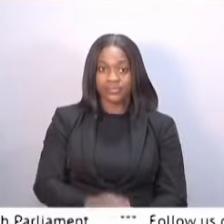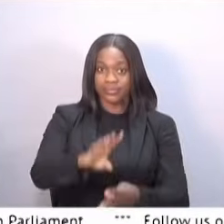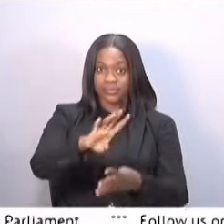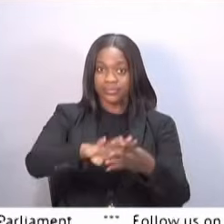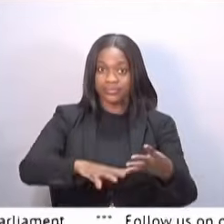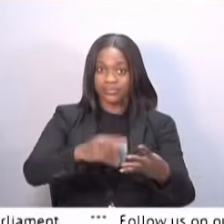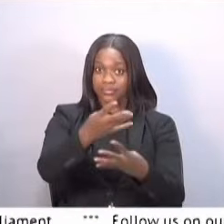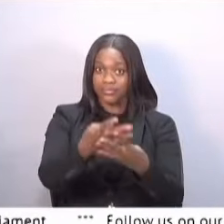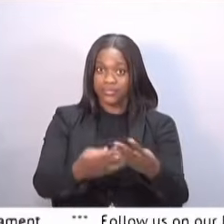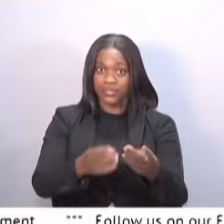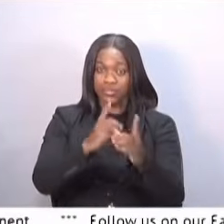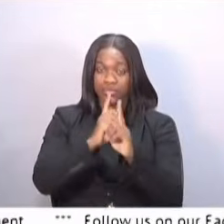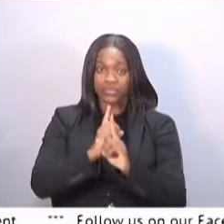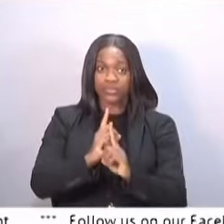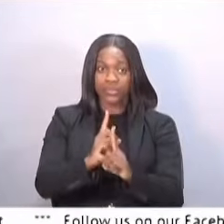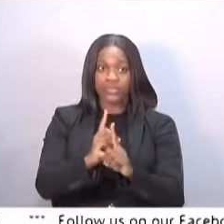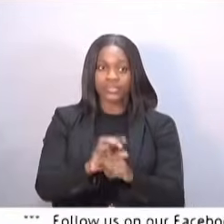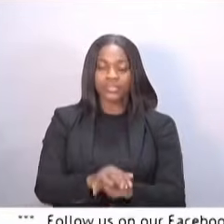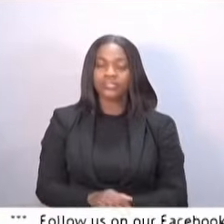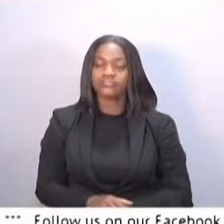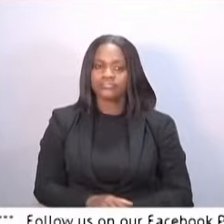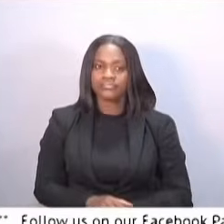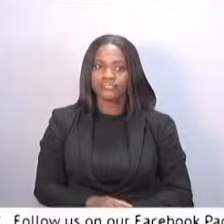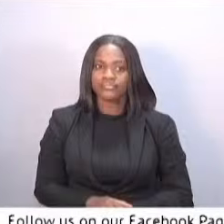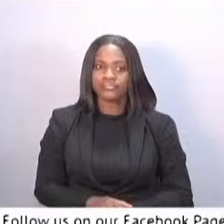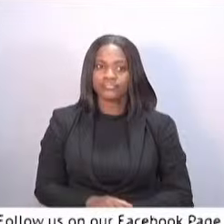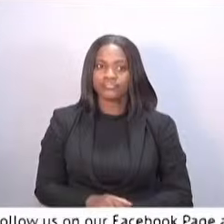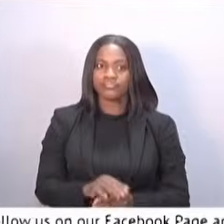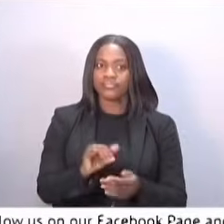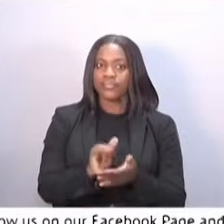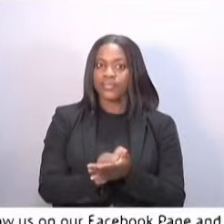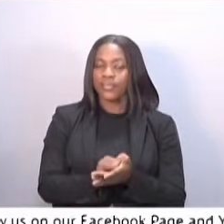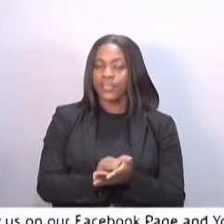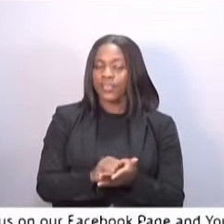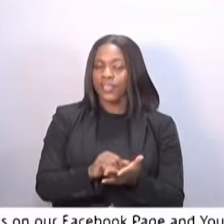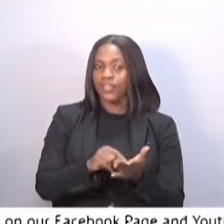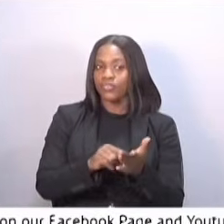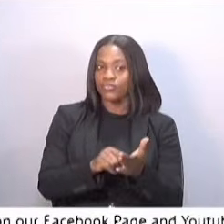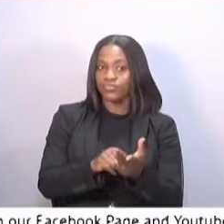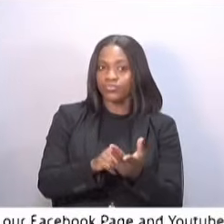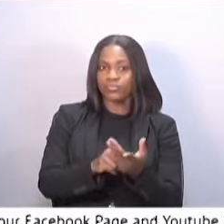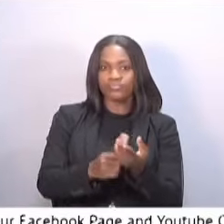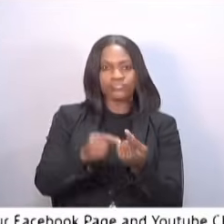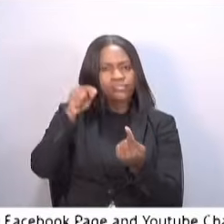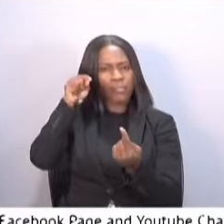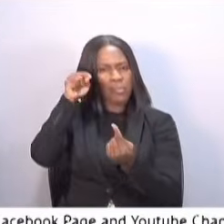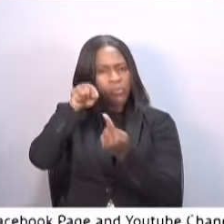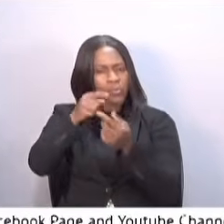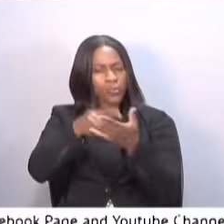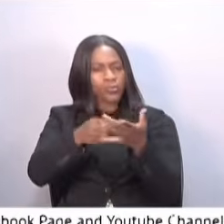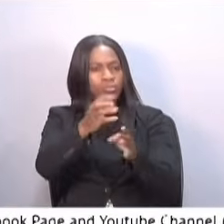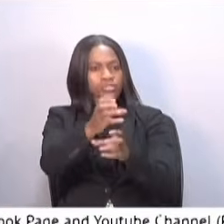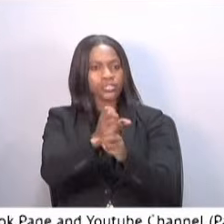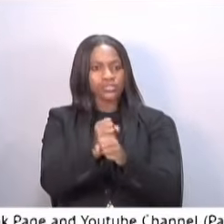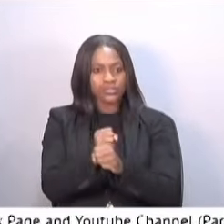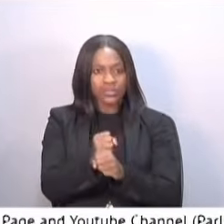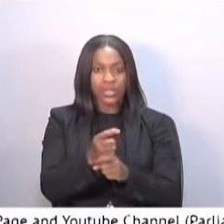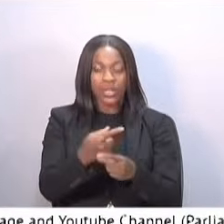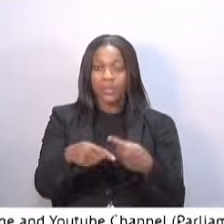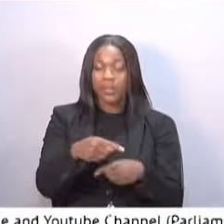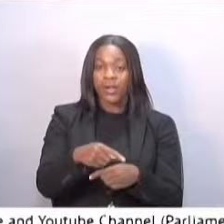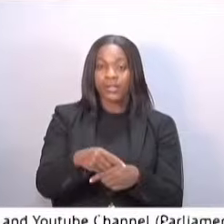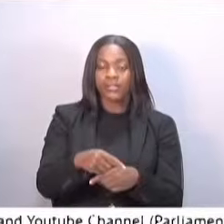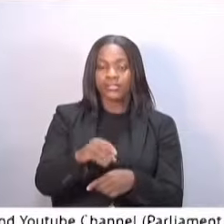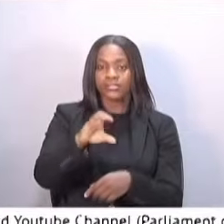tabular response, which encapsulate the high points of what has been achieved in terms of all the